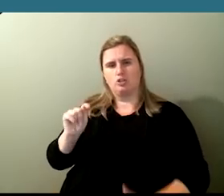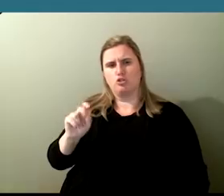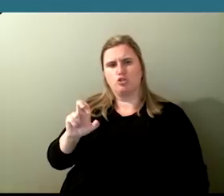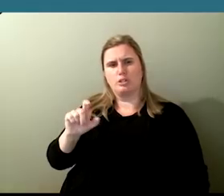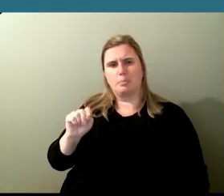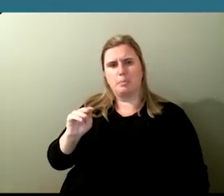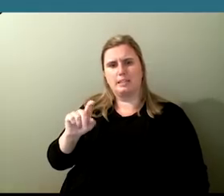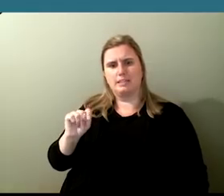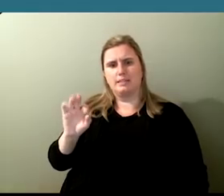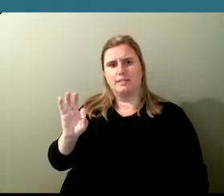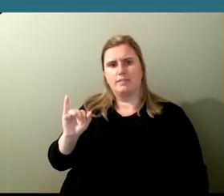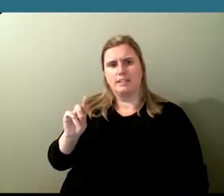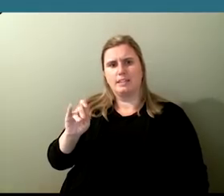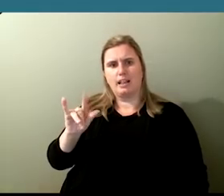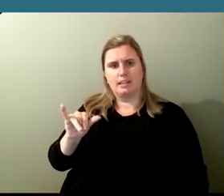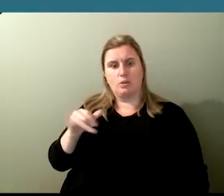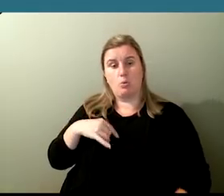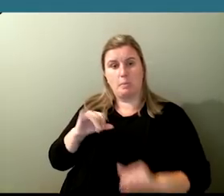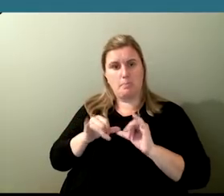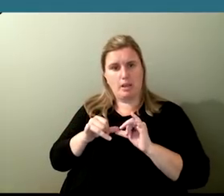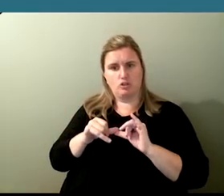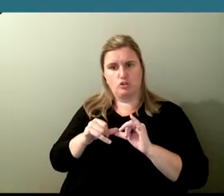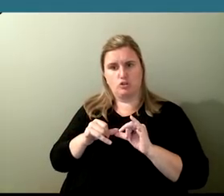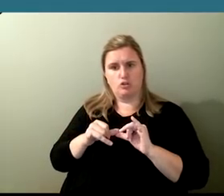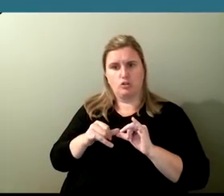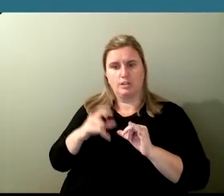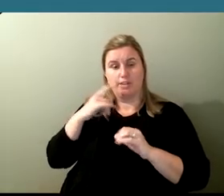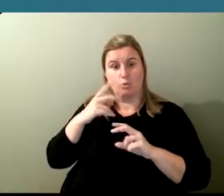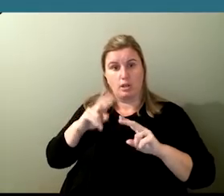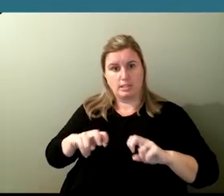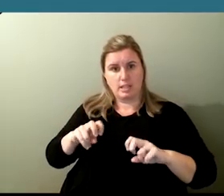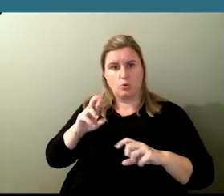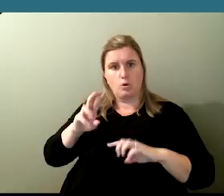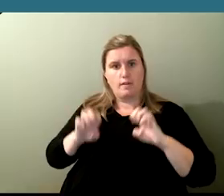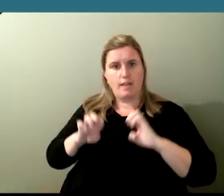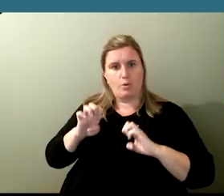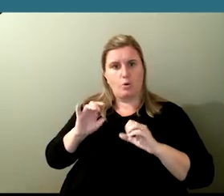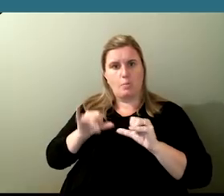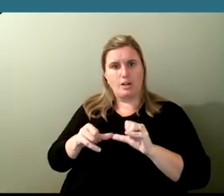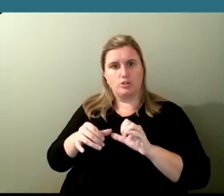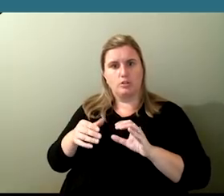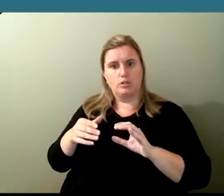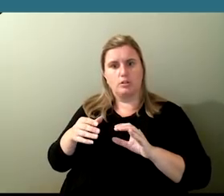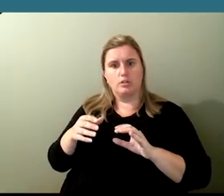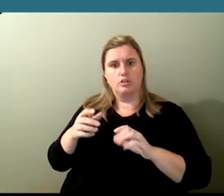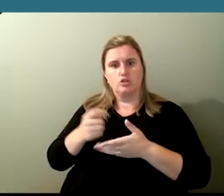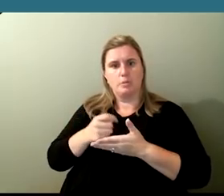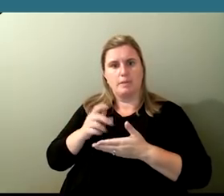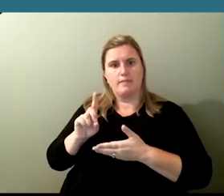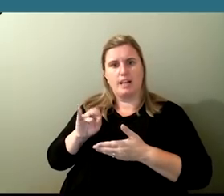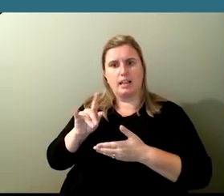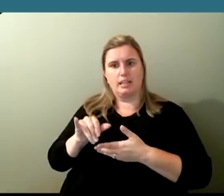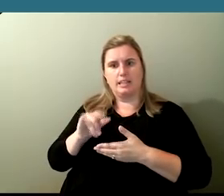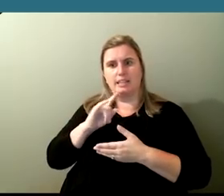What is it that we're measuring when we're assessing or evaluating or measuring treatment fidelity? Well, first of all, treatment fidelity